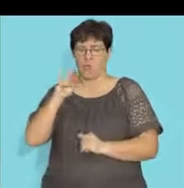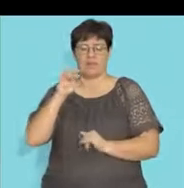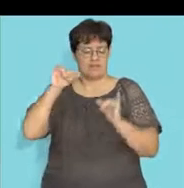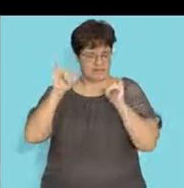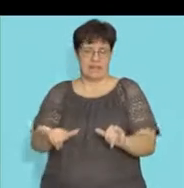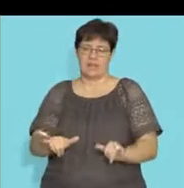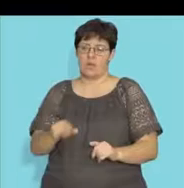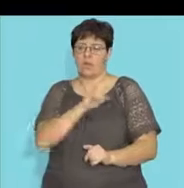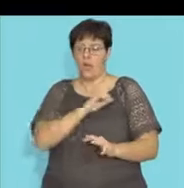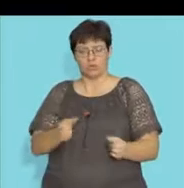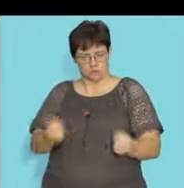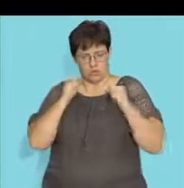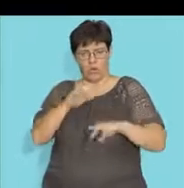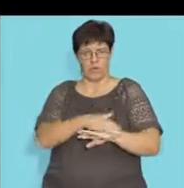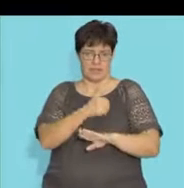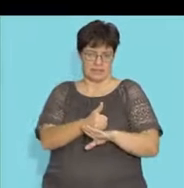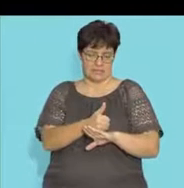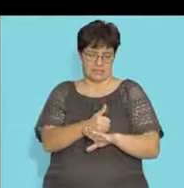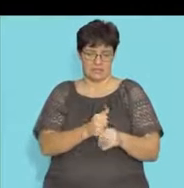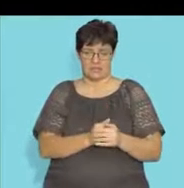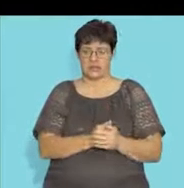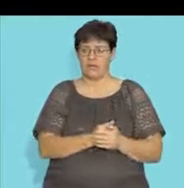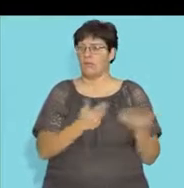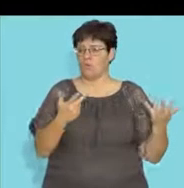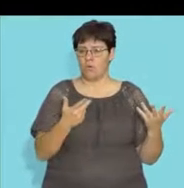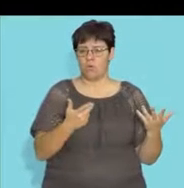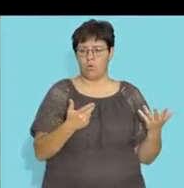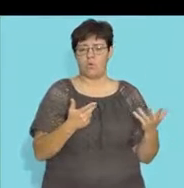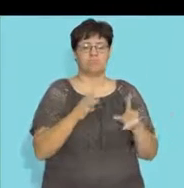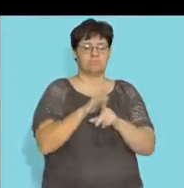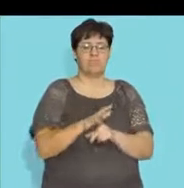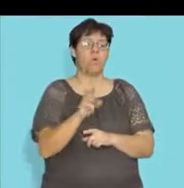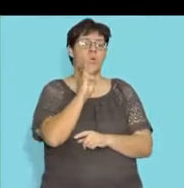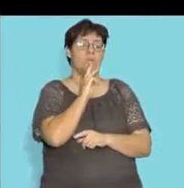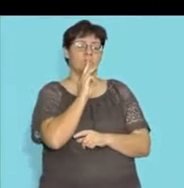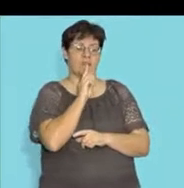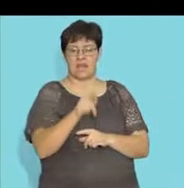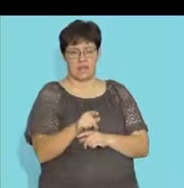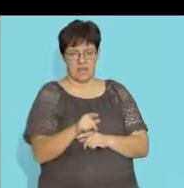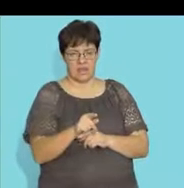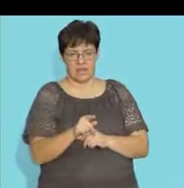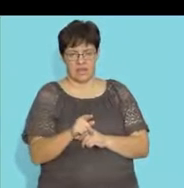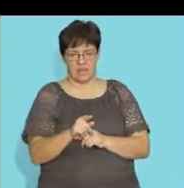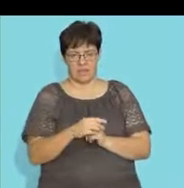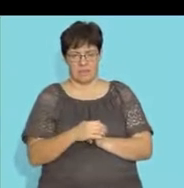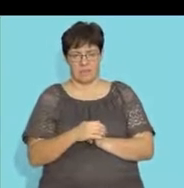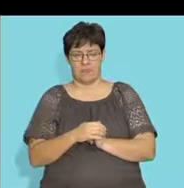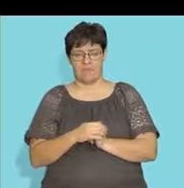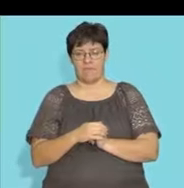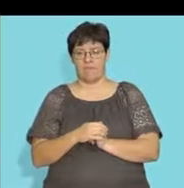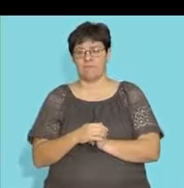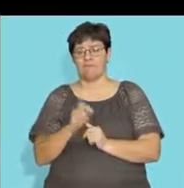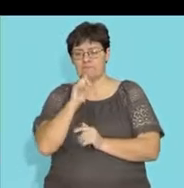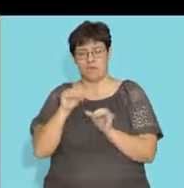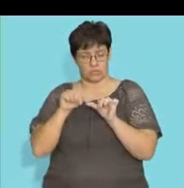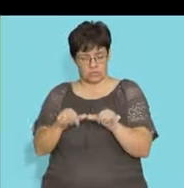ionic because it's strong base, and there will be no stress on the water part of this reaction. But